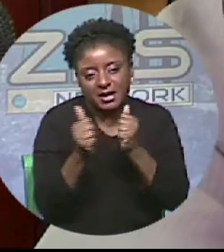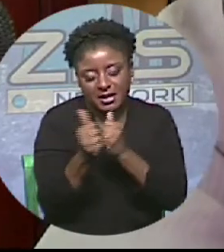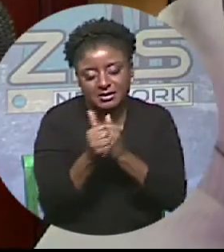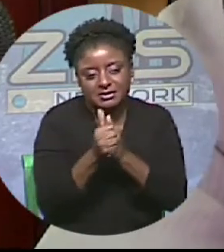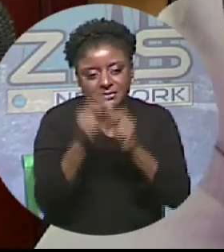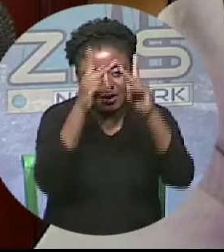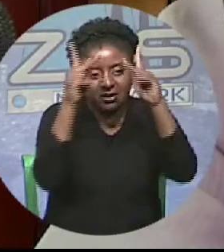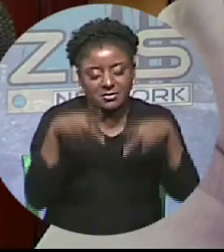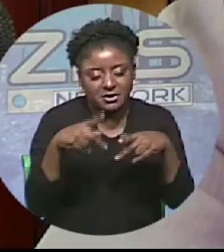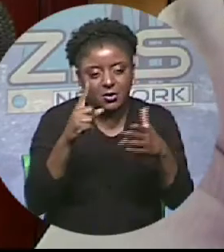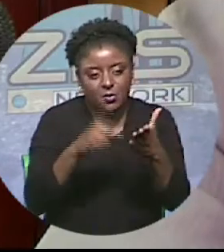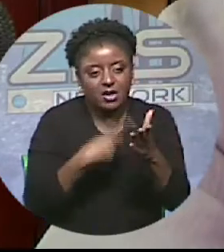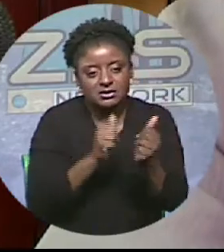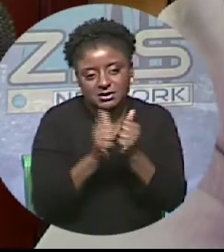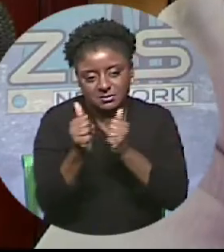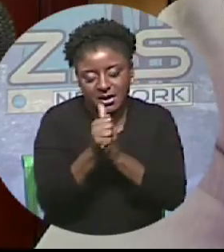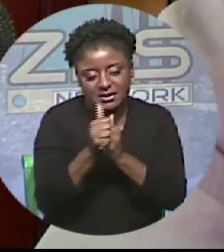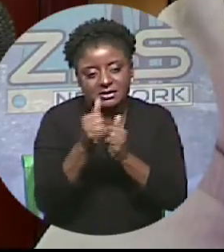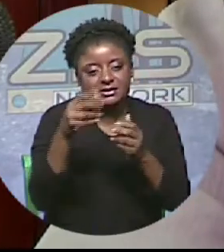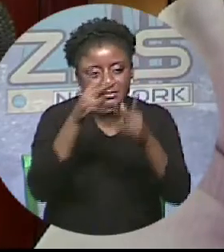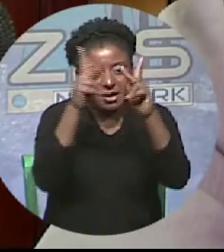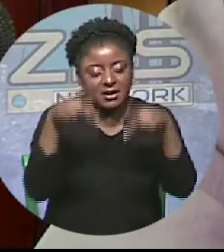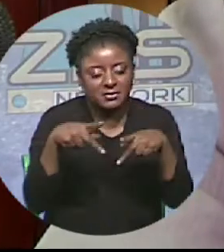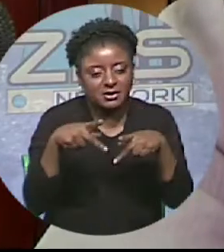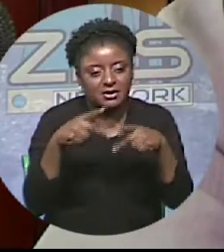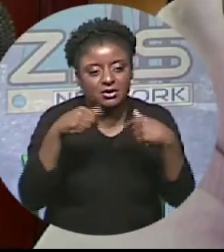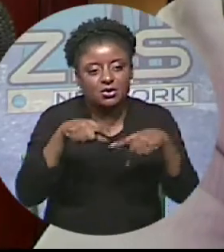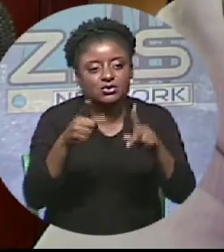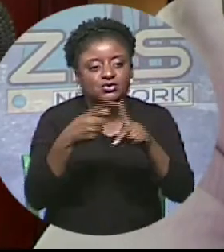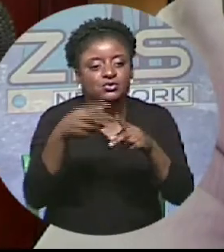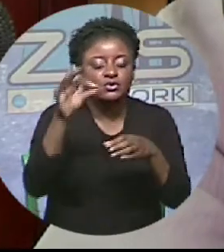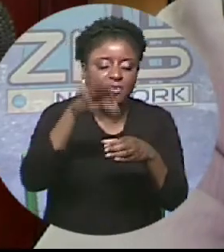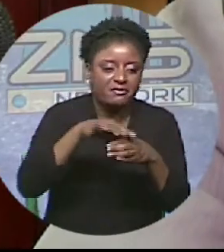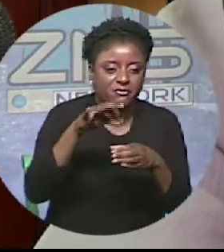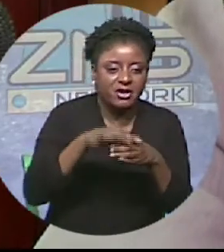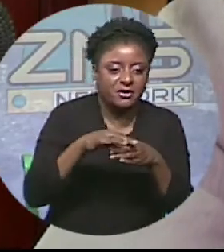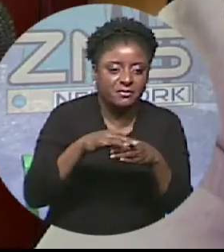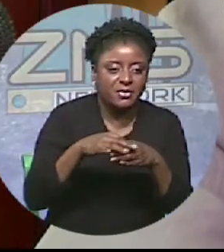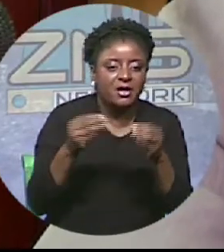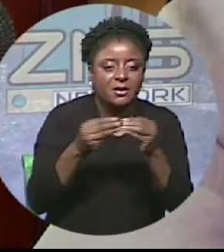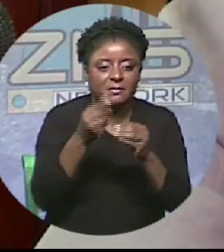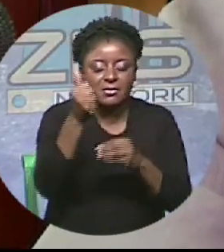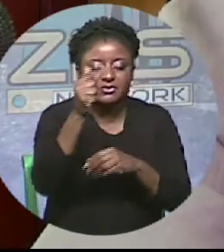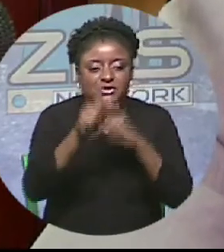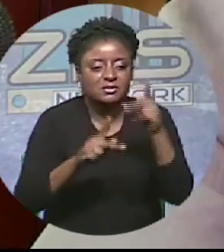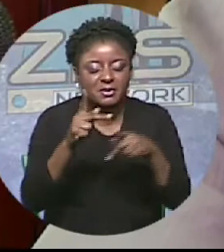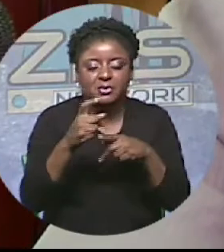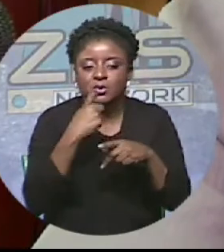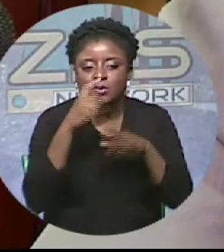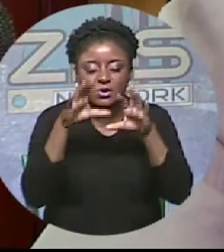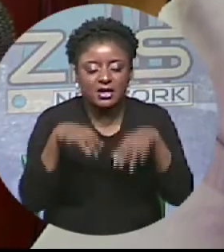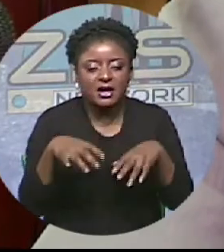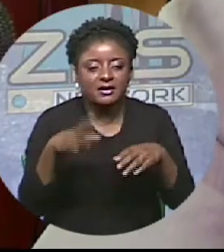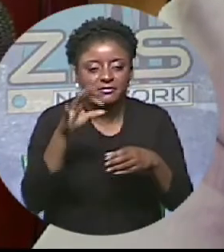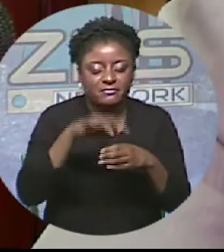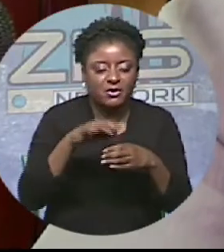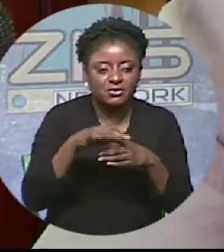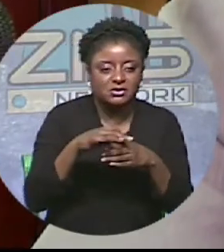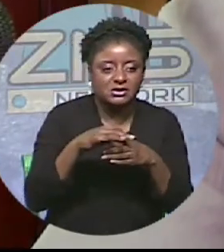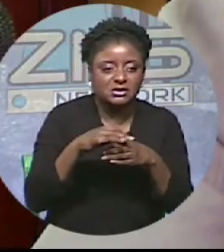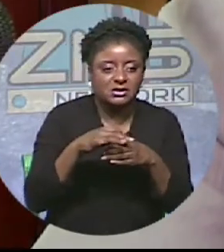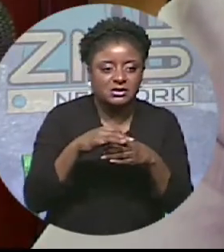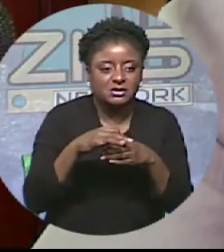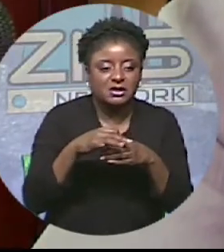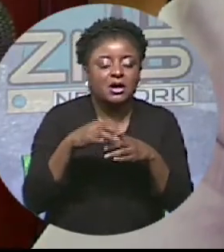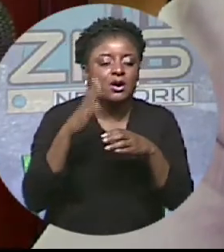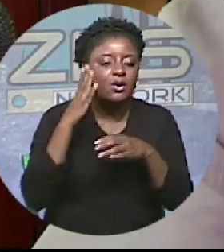it goes on to a referendum, and the majority of the people who are eligible to vote in an election will then